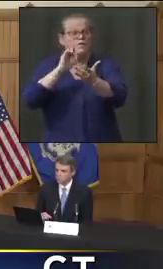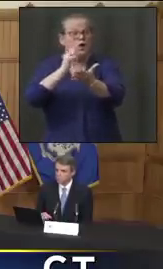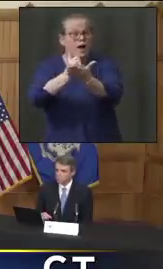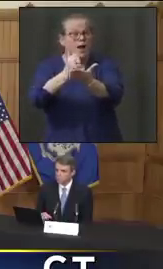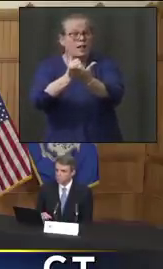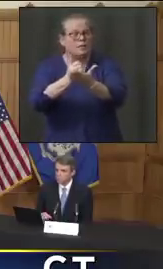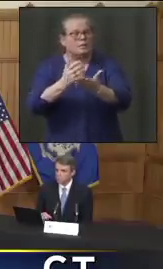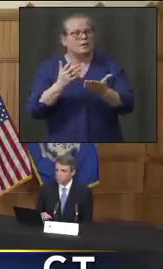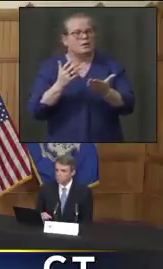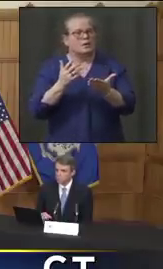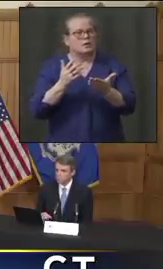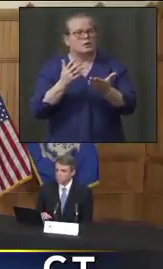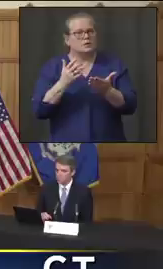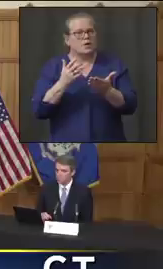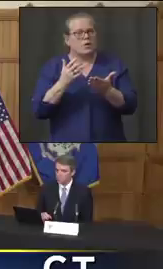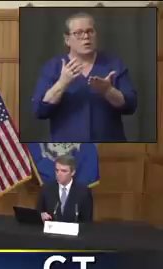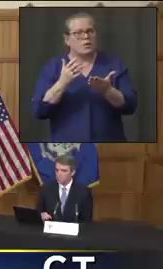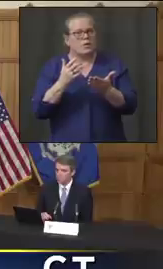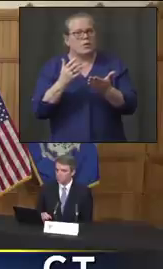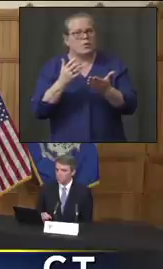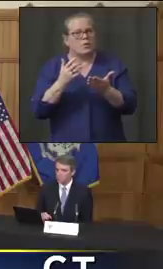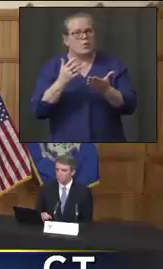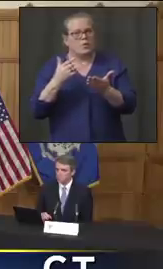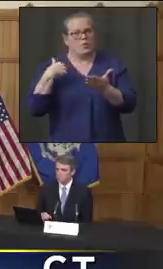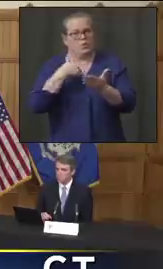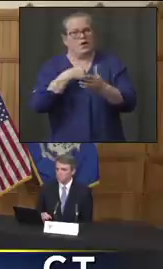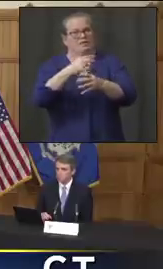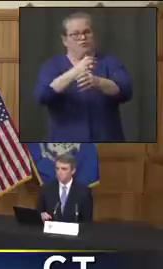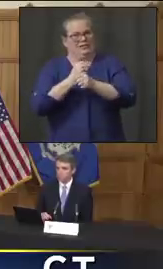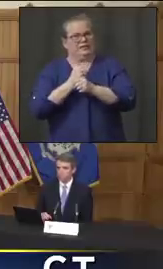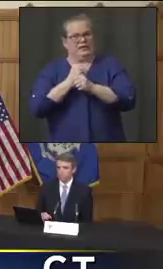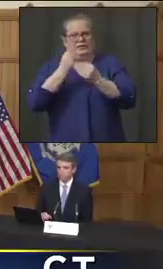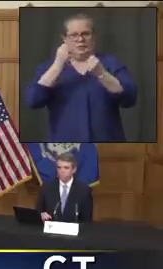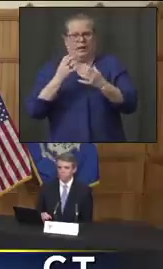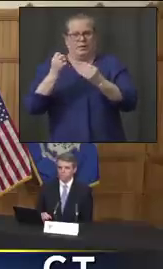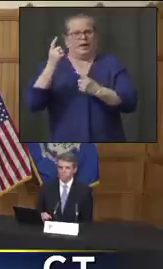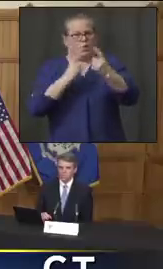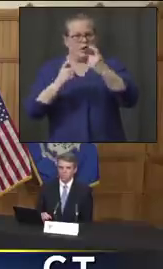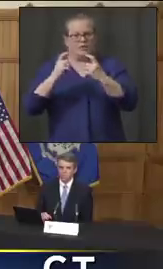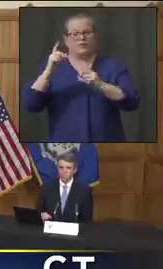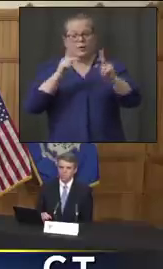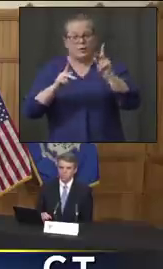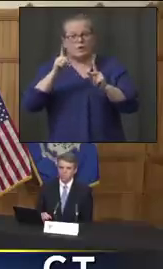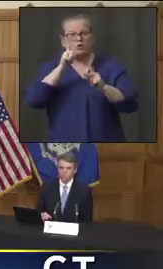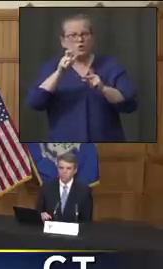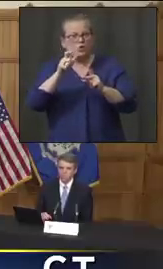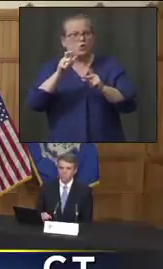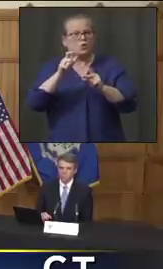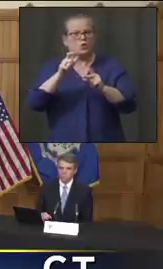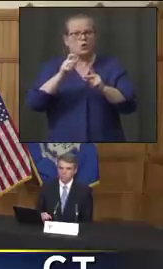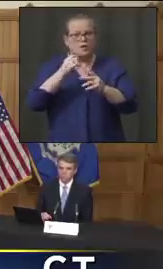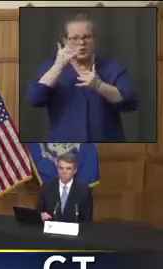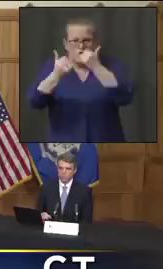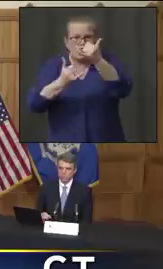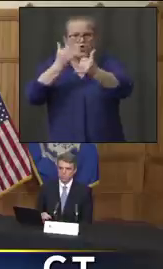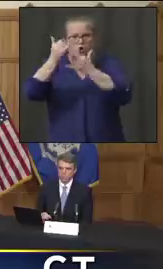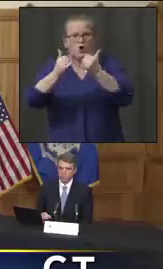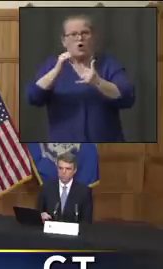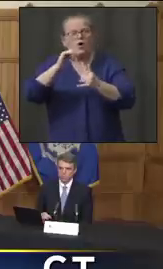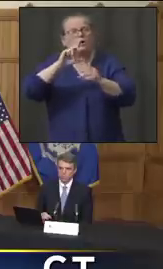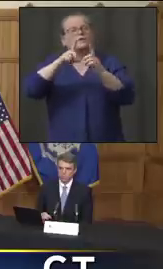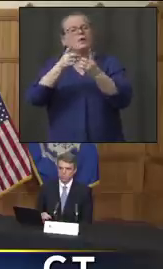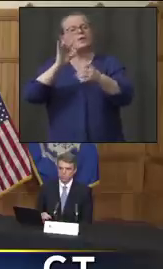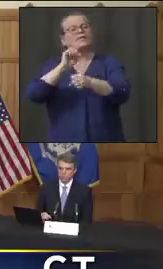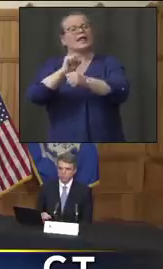sent you dozens of questions from people who have waited months with no answers from the Department of Labor. Will you consider